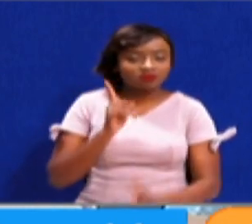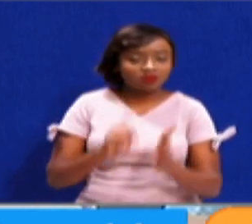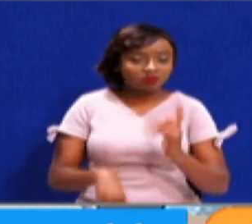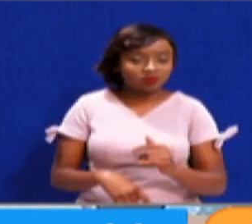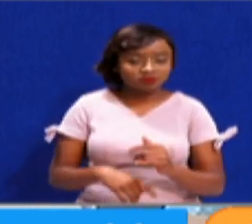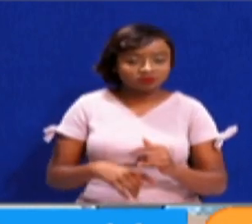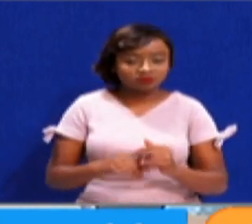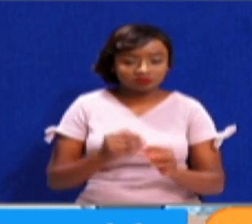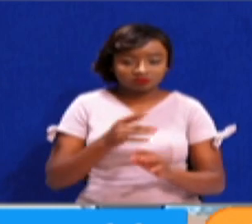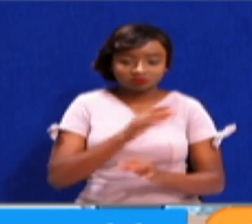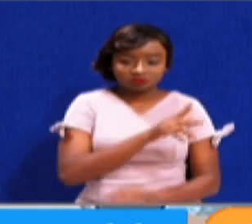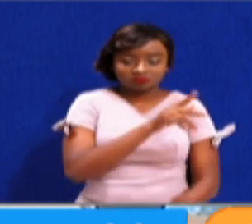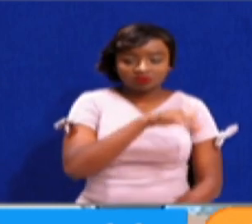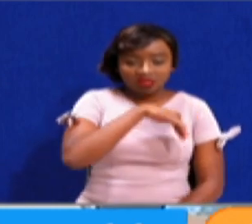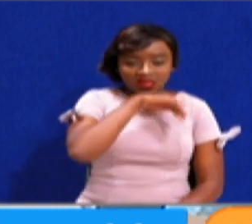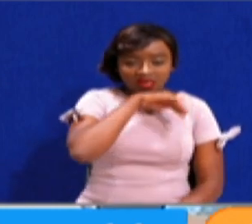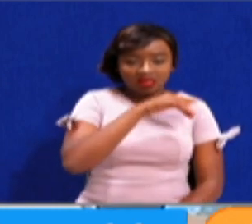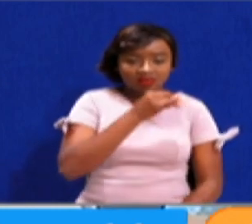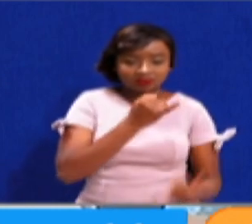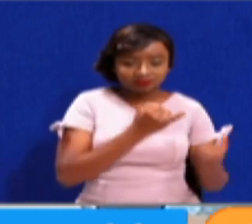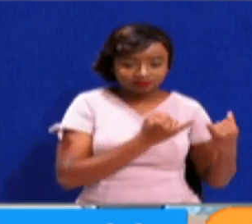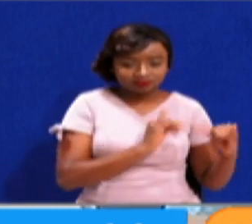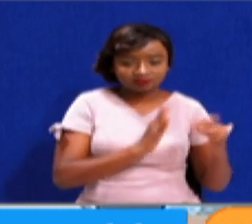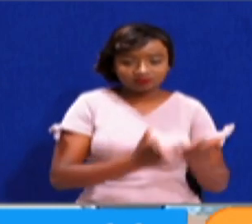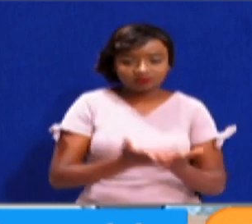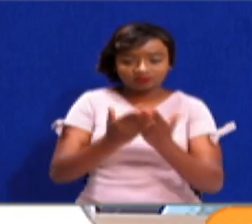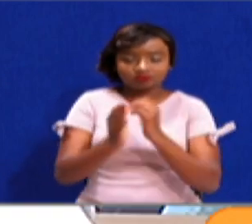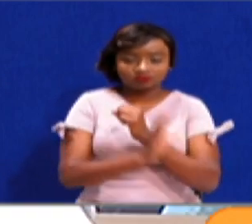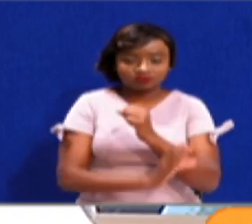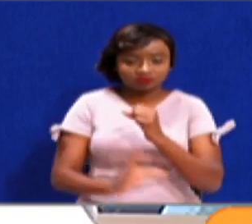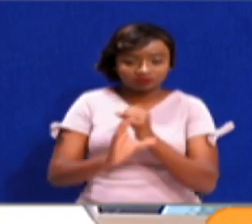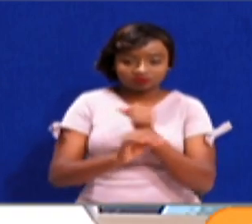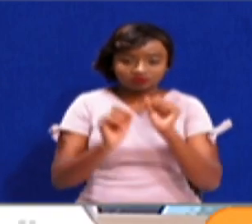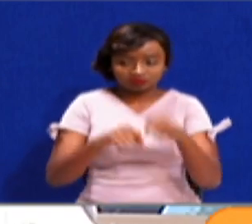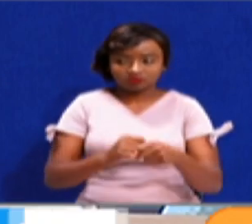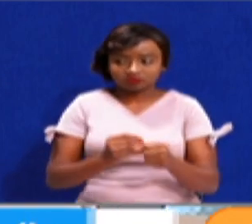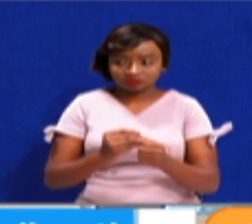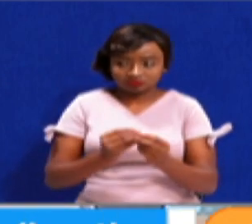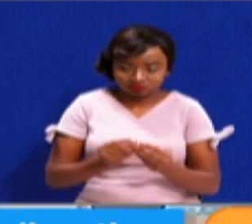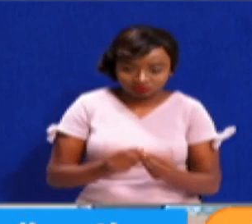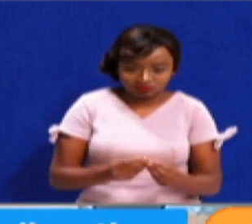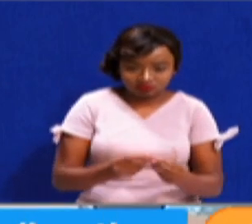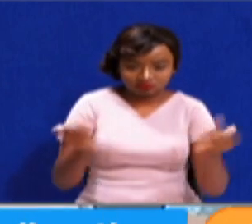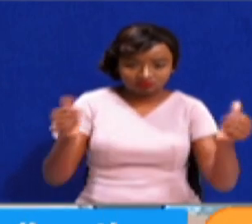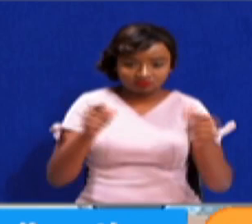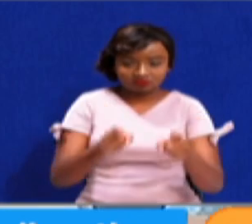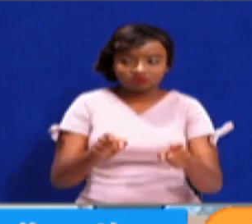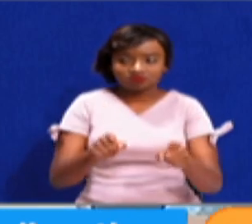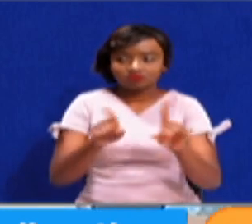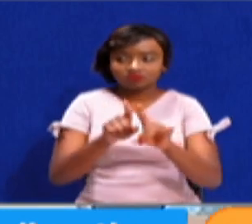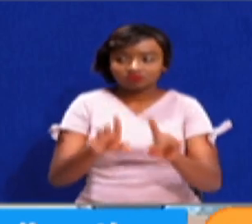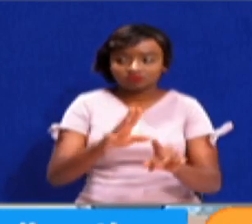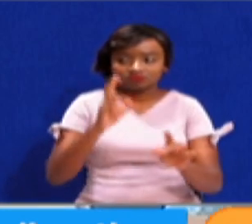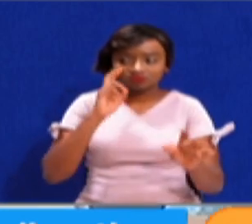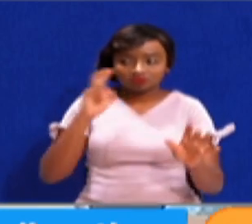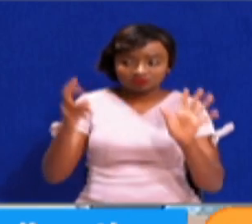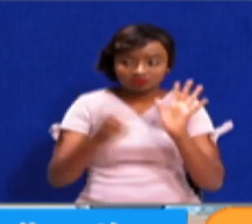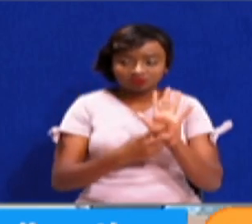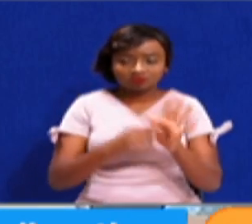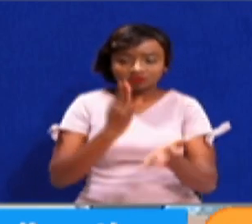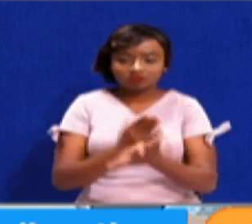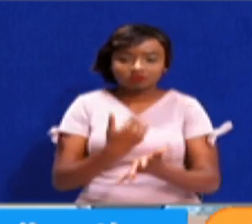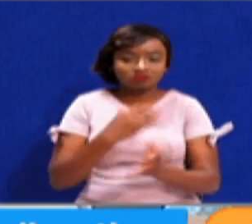the former prime minister is trying to help the country navigate through this. acknowledging that, in fact, there is no CRA